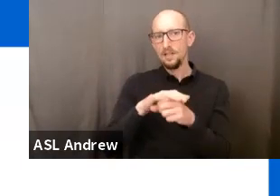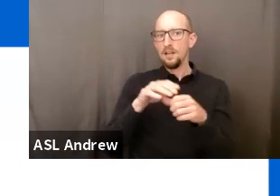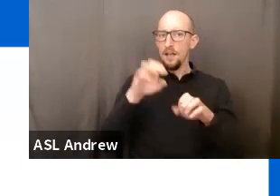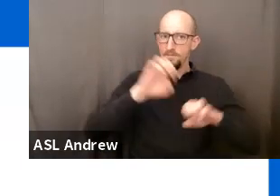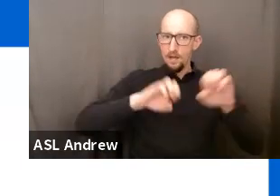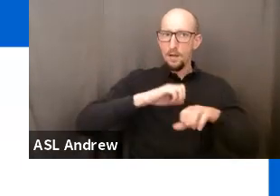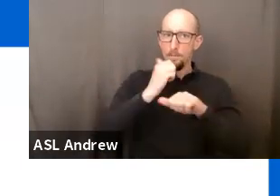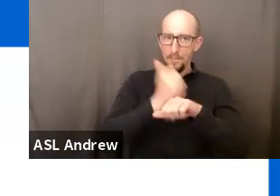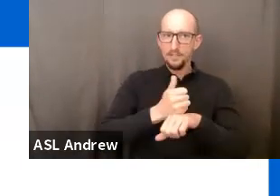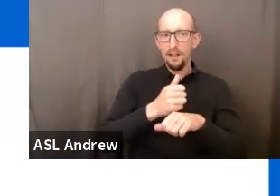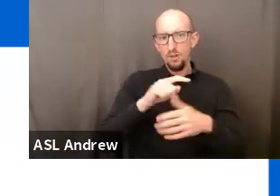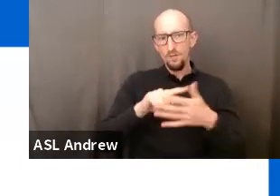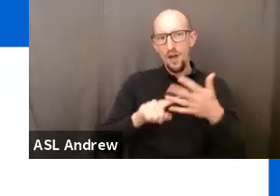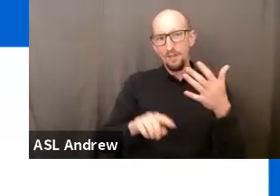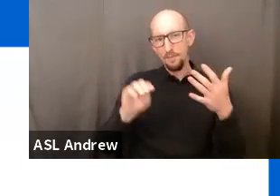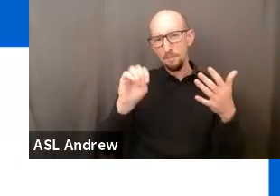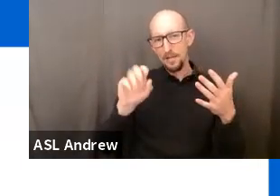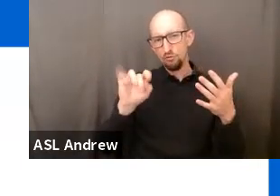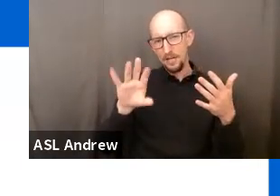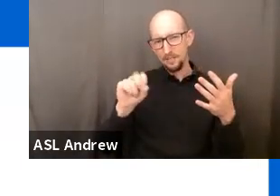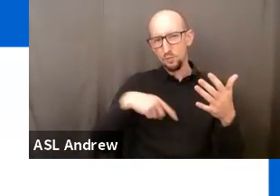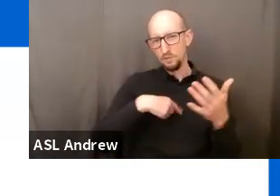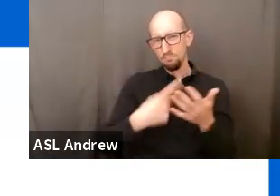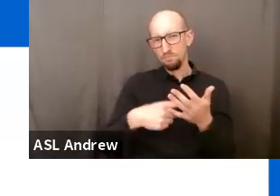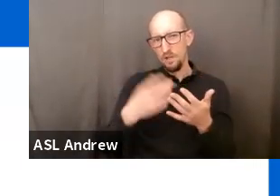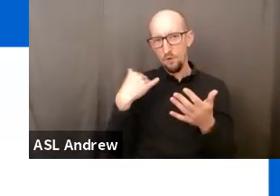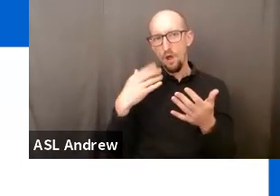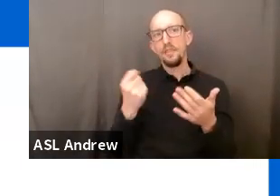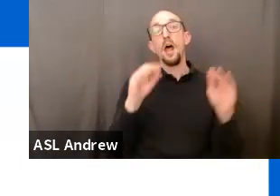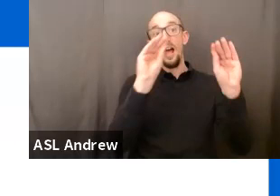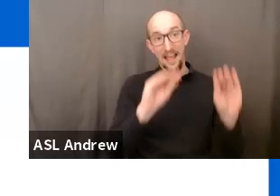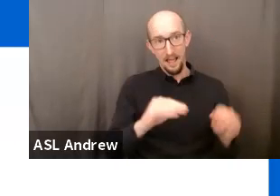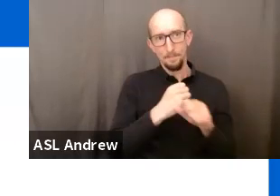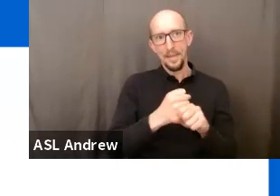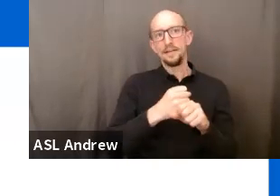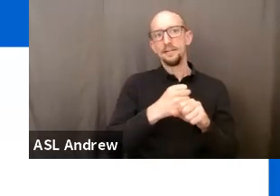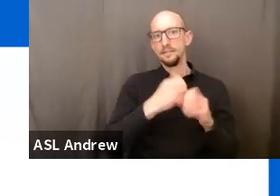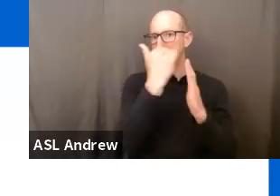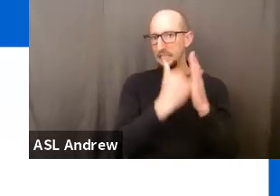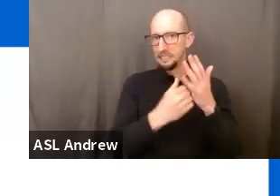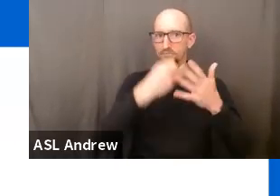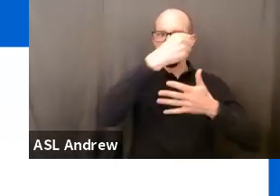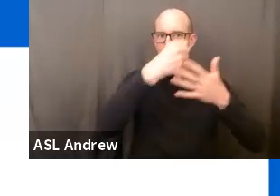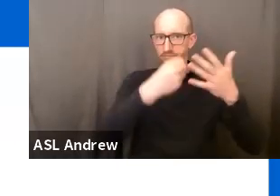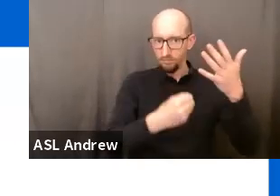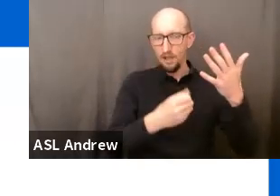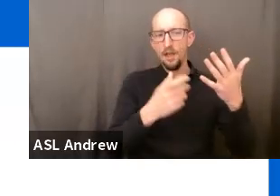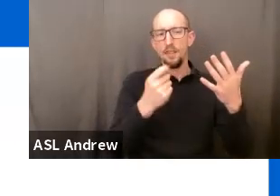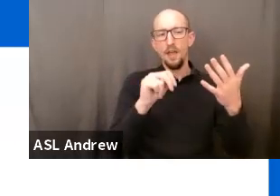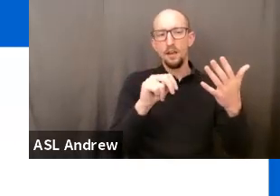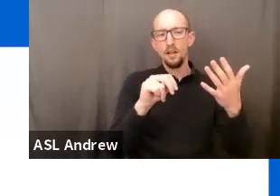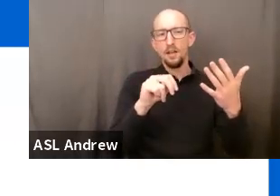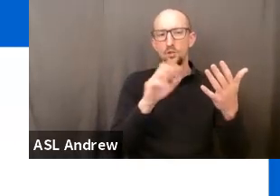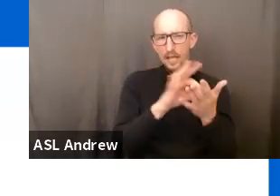you essentially put them on a list. And then you count off. How does the count off